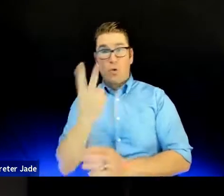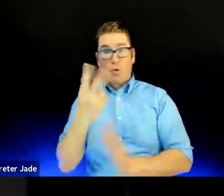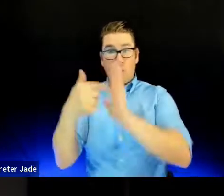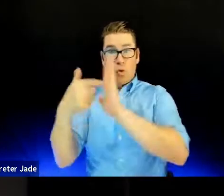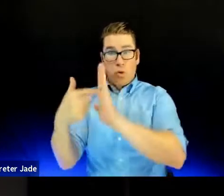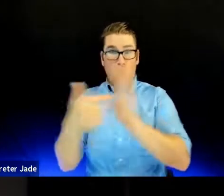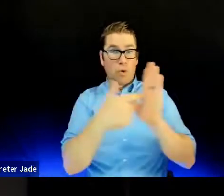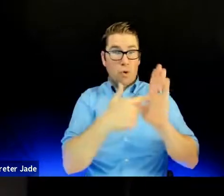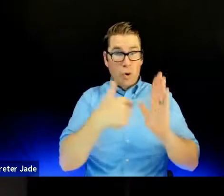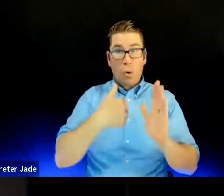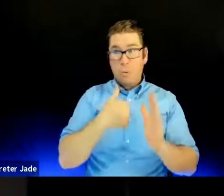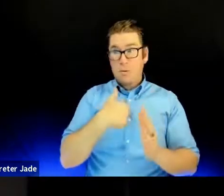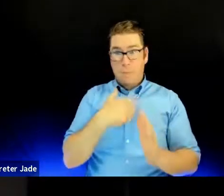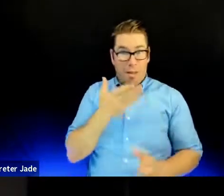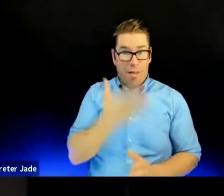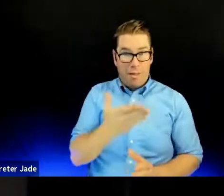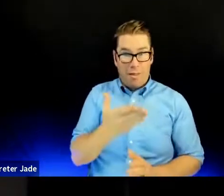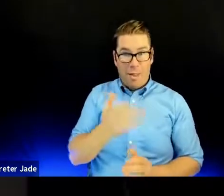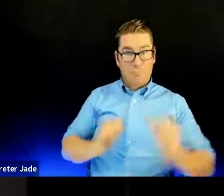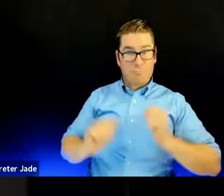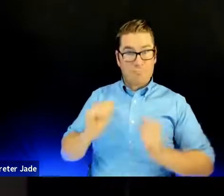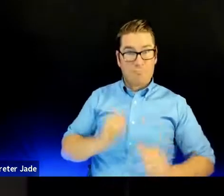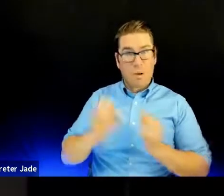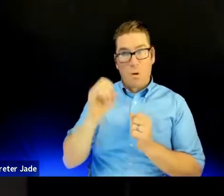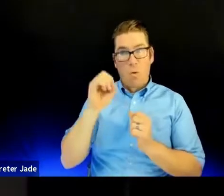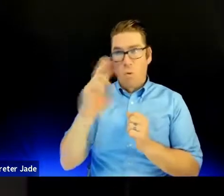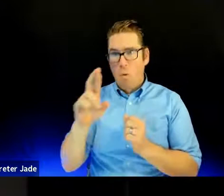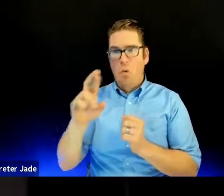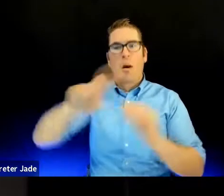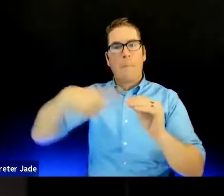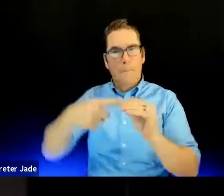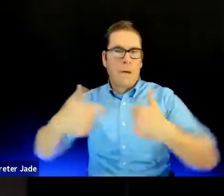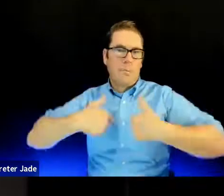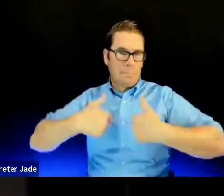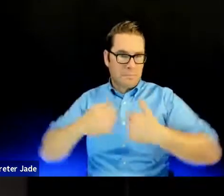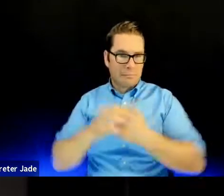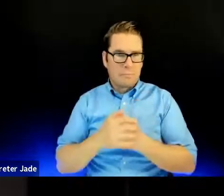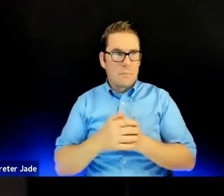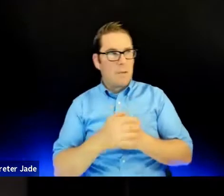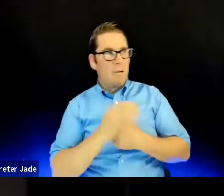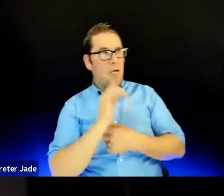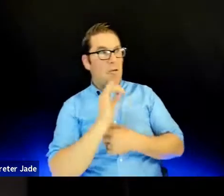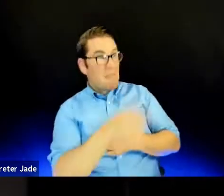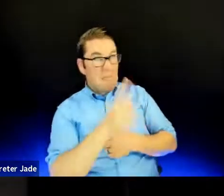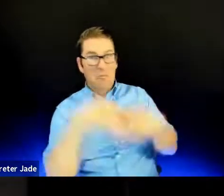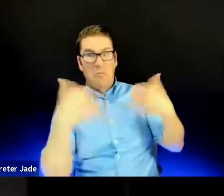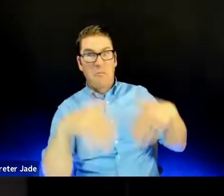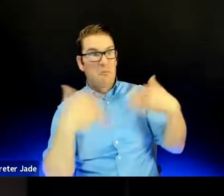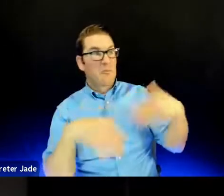So that's awesome. That's awesome. Good for you. That's really cool. I know when I was taking your classes, I enjoyed learning about that as